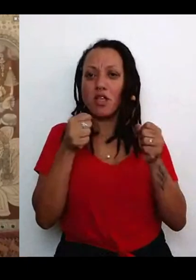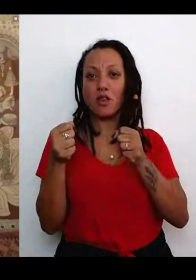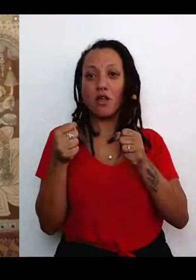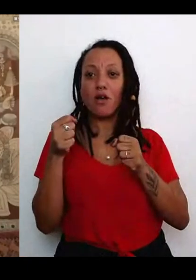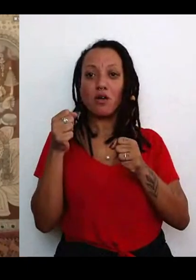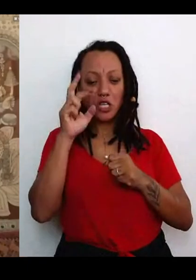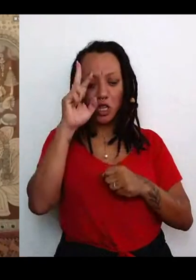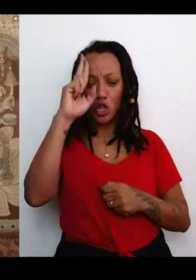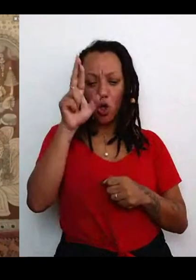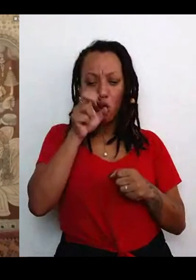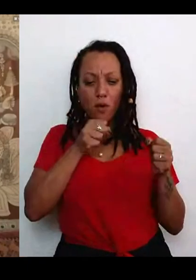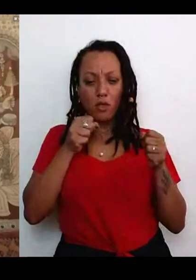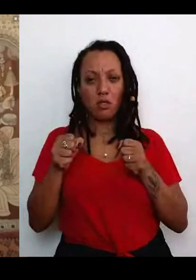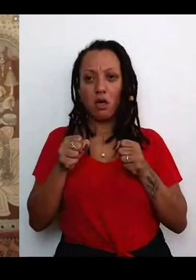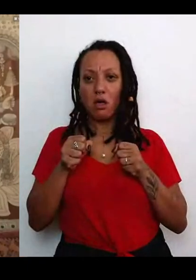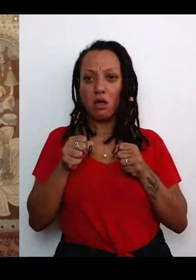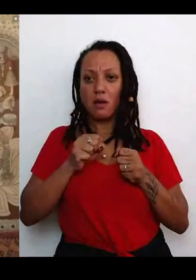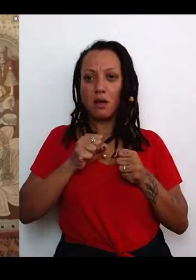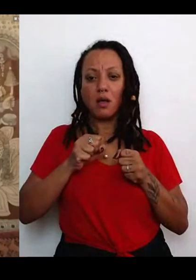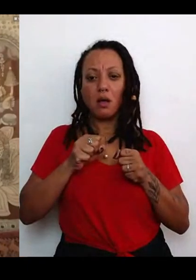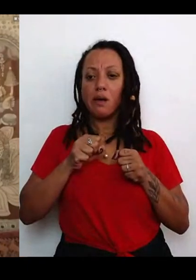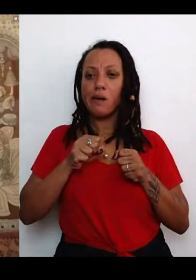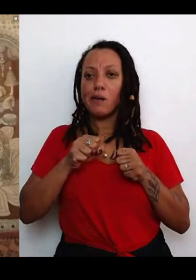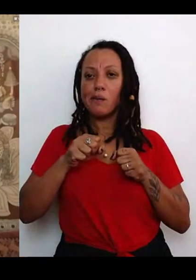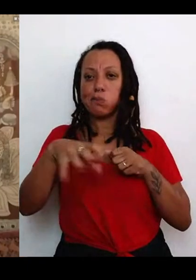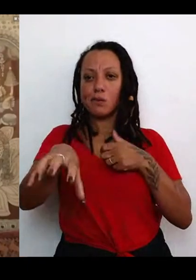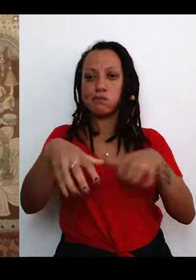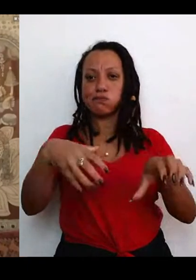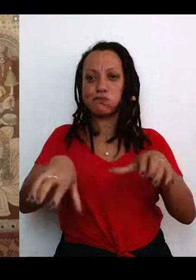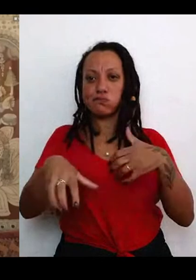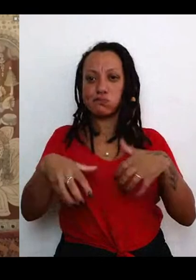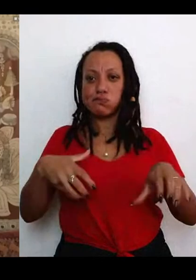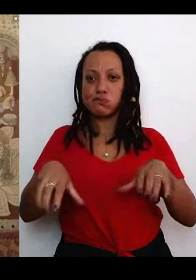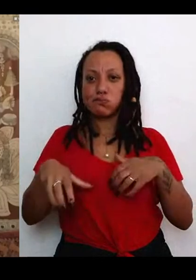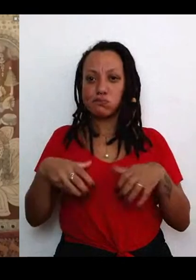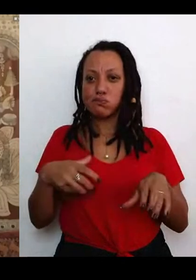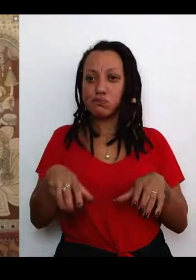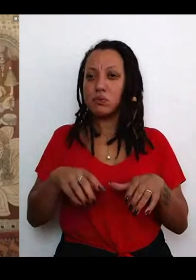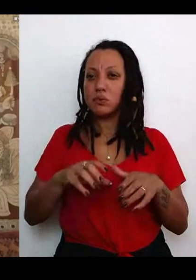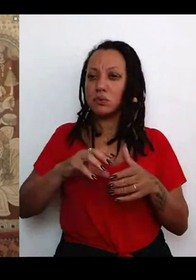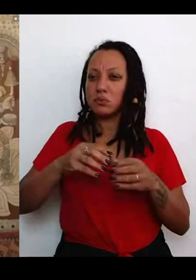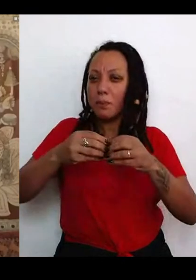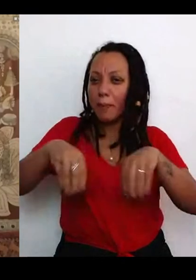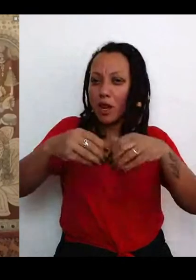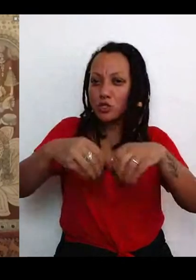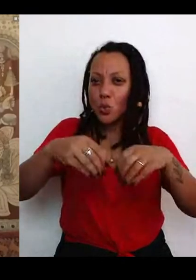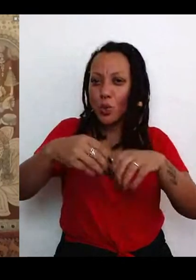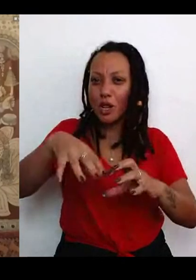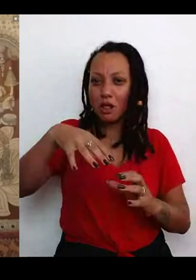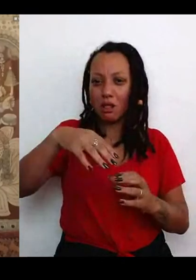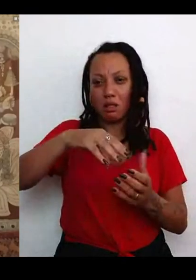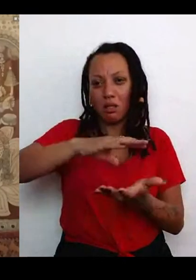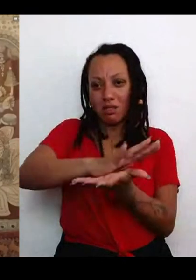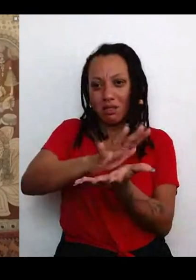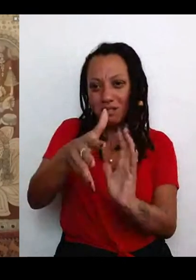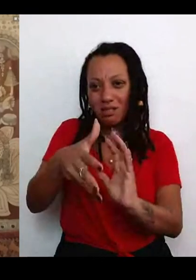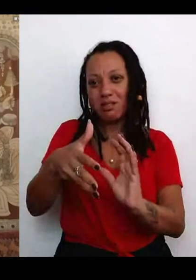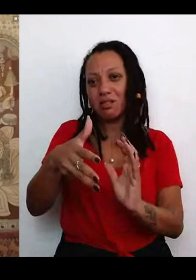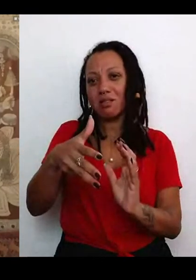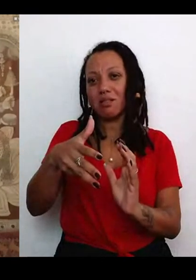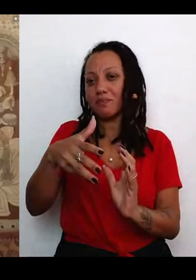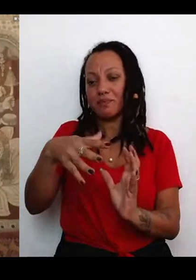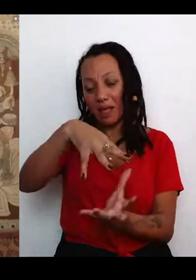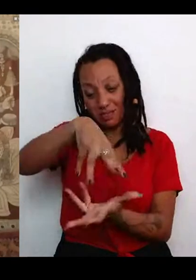Mother Earth of a diverse species rights of people to their diverse cultures and shedding all responsibility the